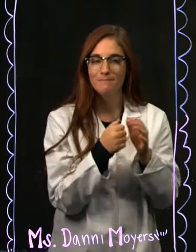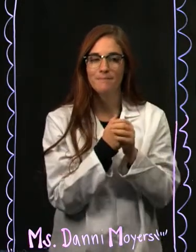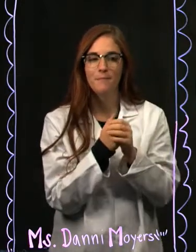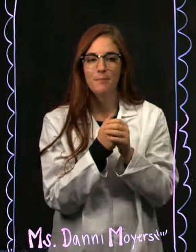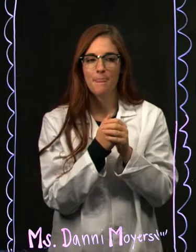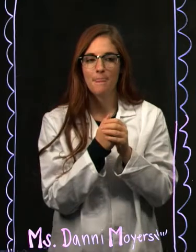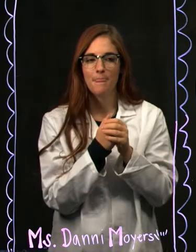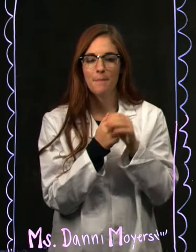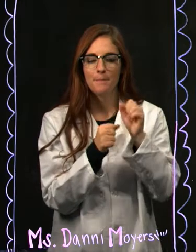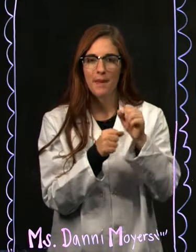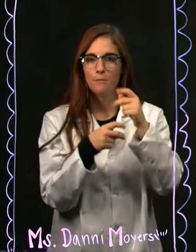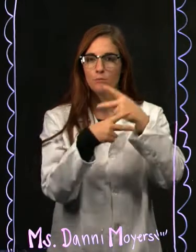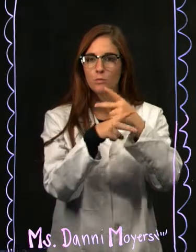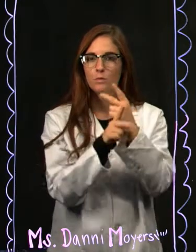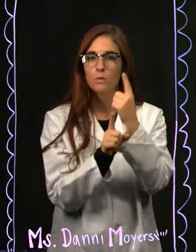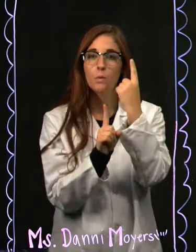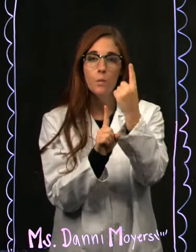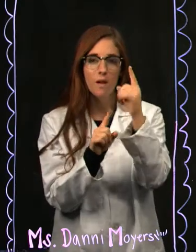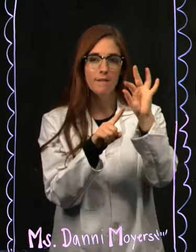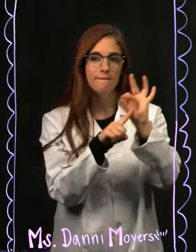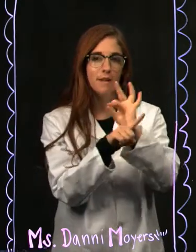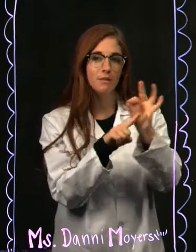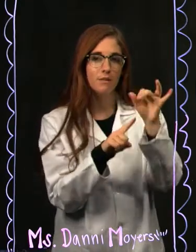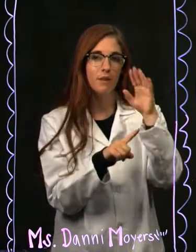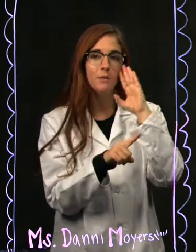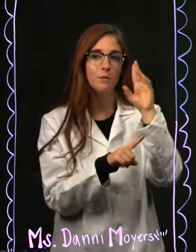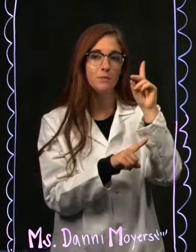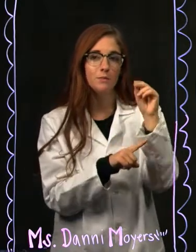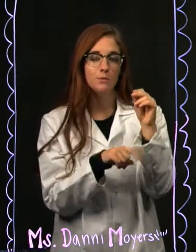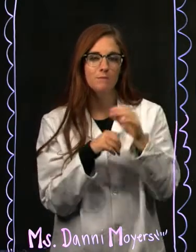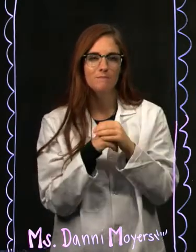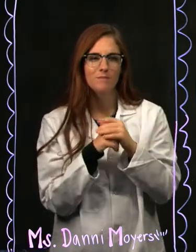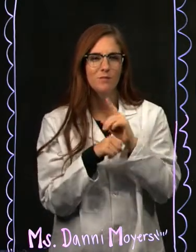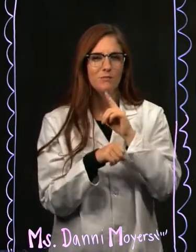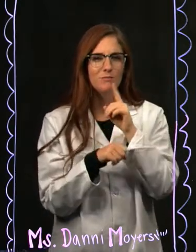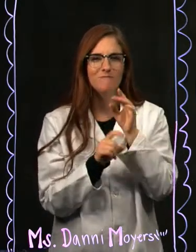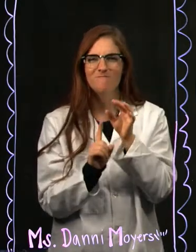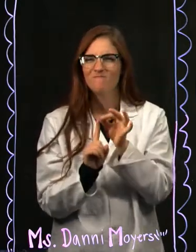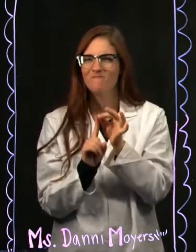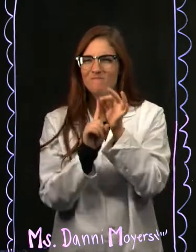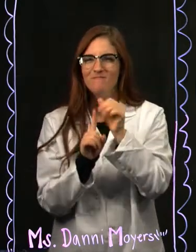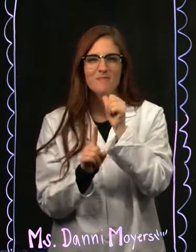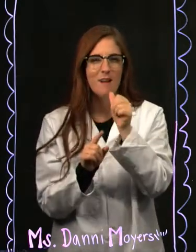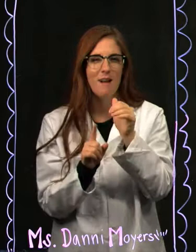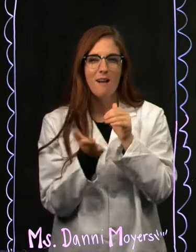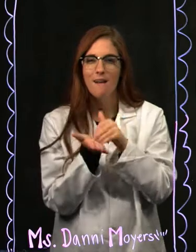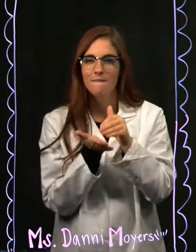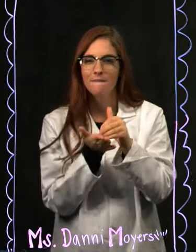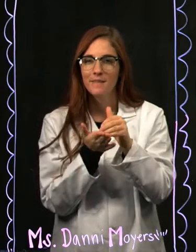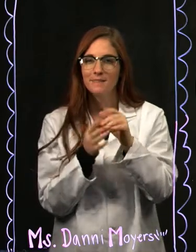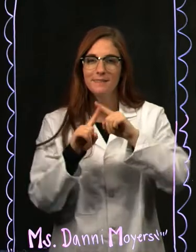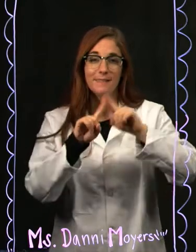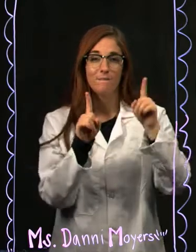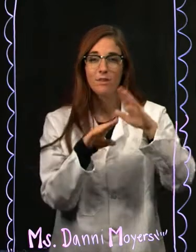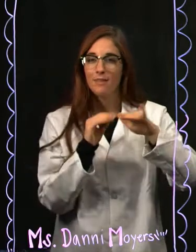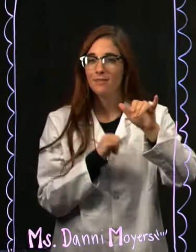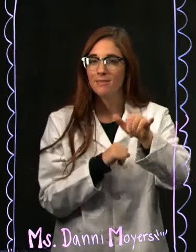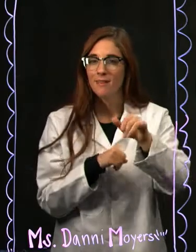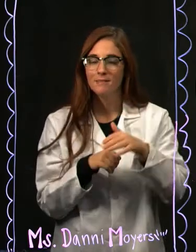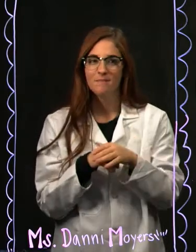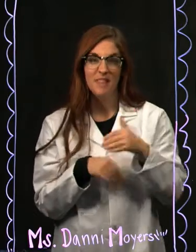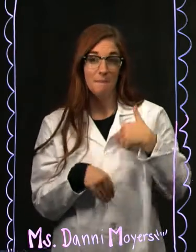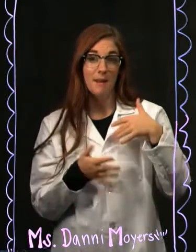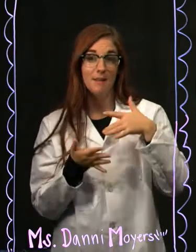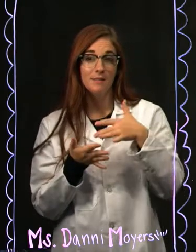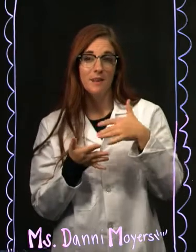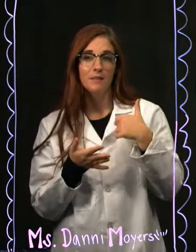has one function that it's going to do, and it's rarely going to deviate from that function. However, in my studies, we're